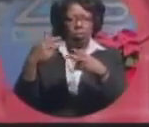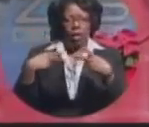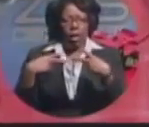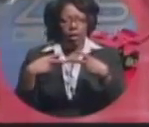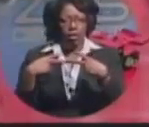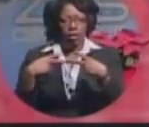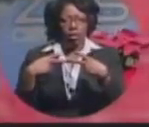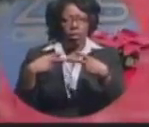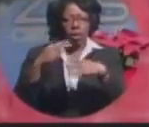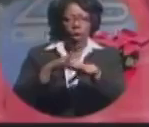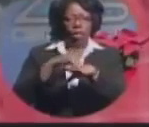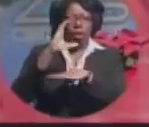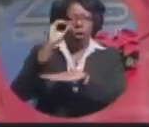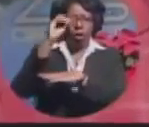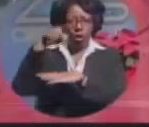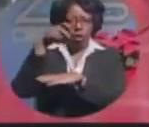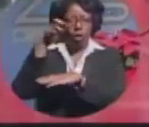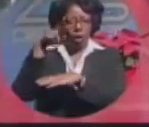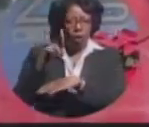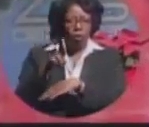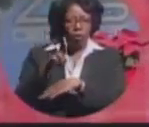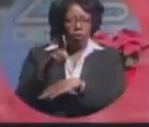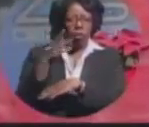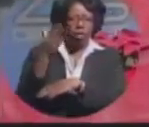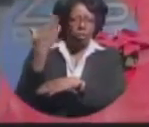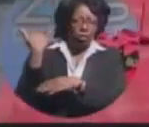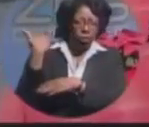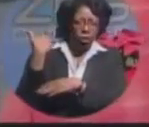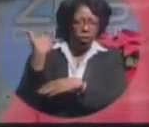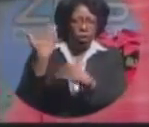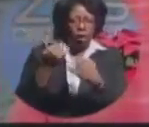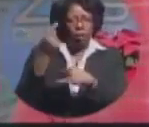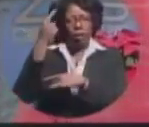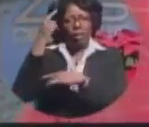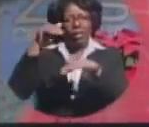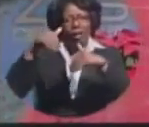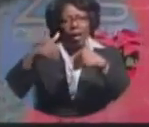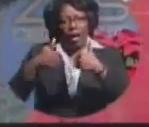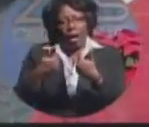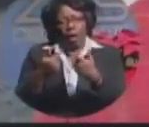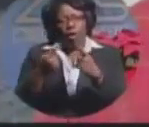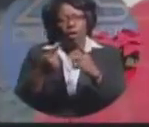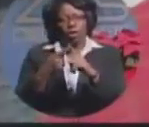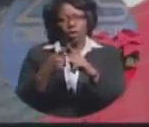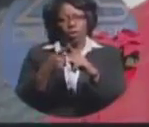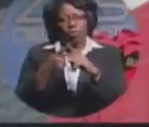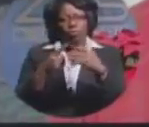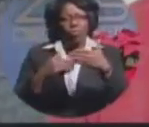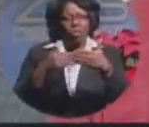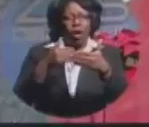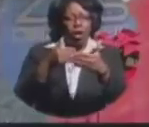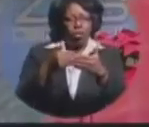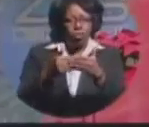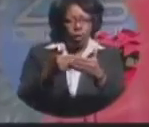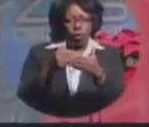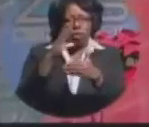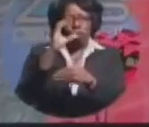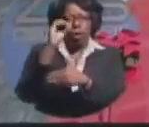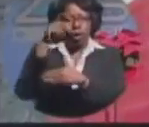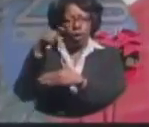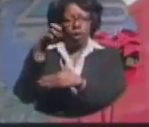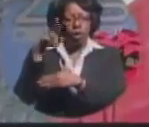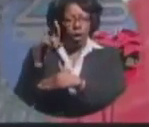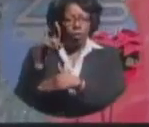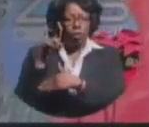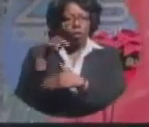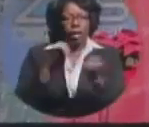copper, and that may have been lifted. Perhaps we need to rethink how the approach to copper export is done,